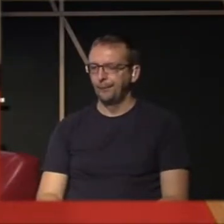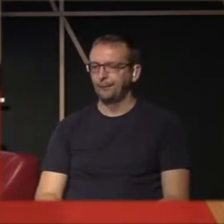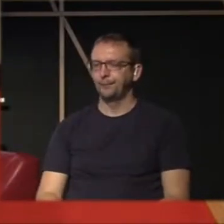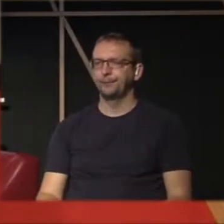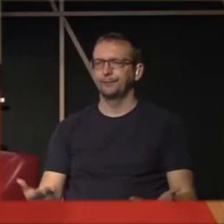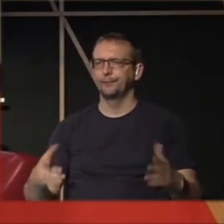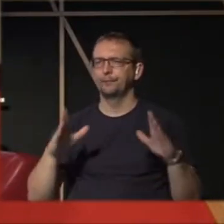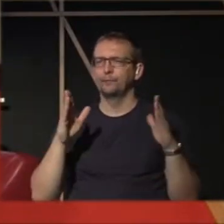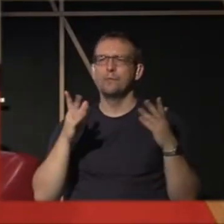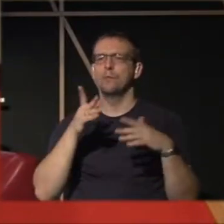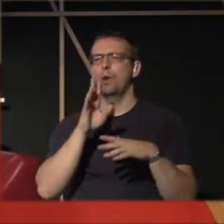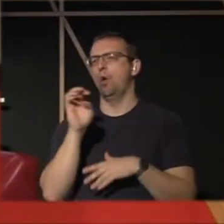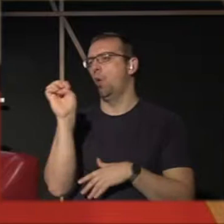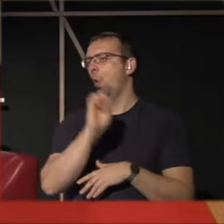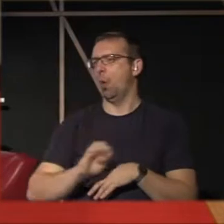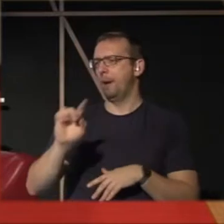declare our